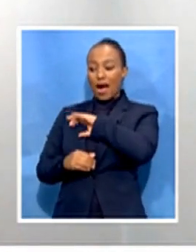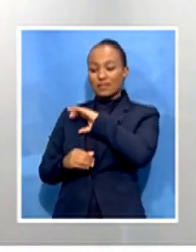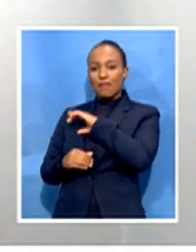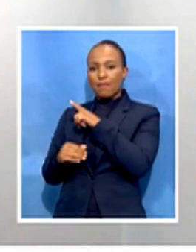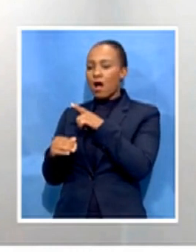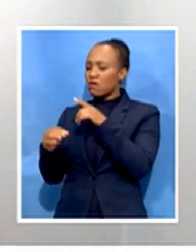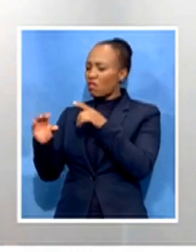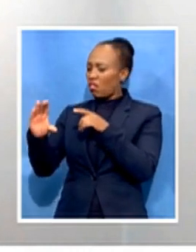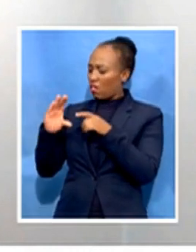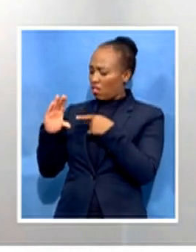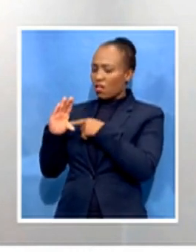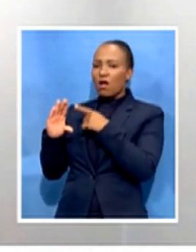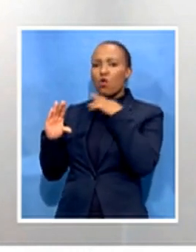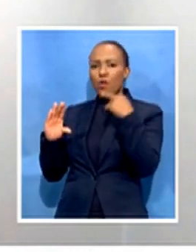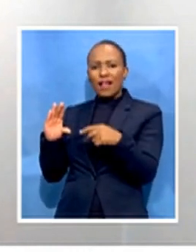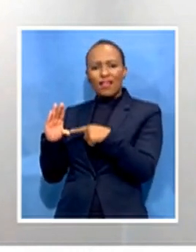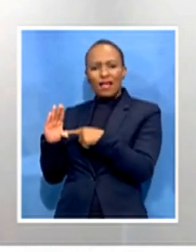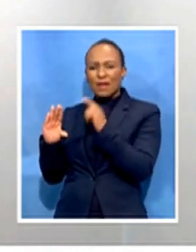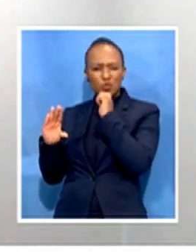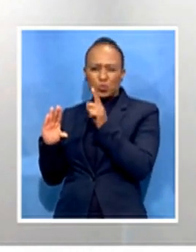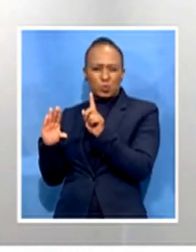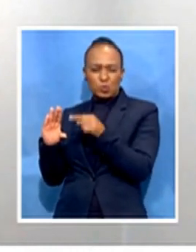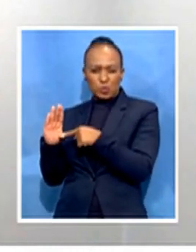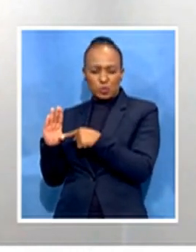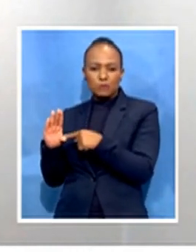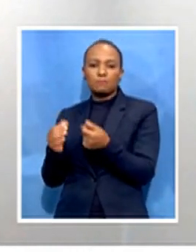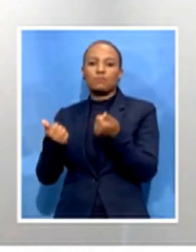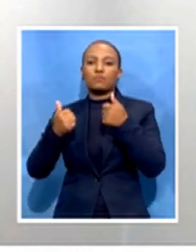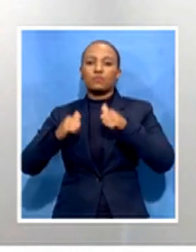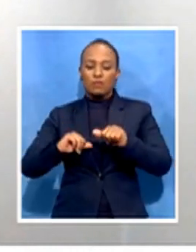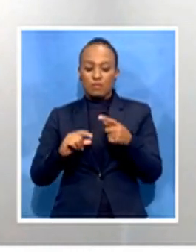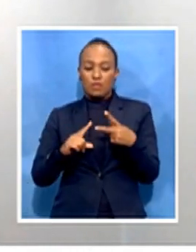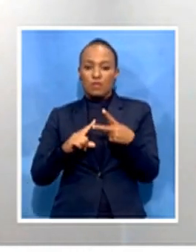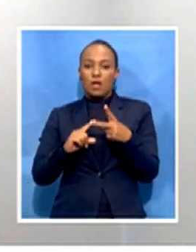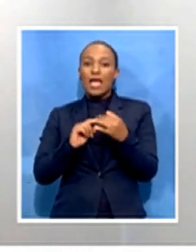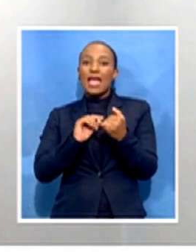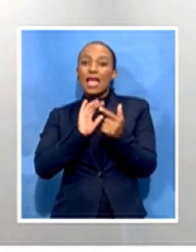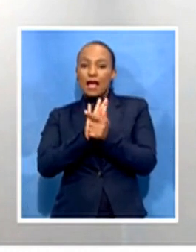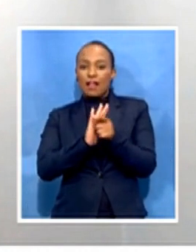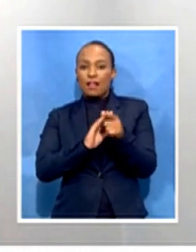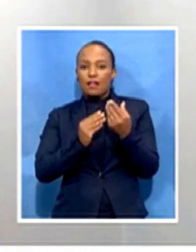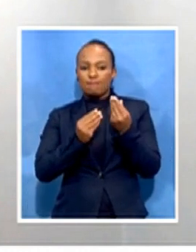the next large segment of illicit trade is what we call in the industry,